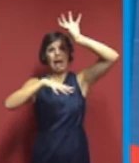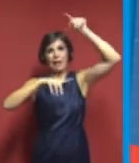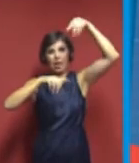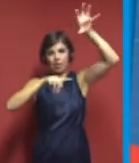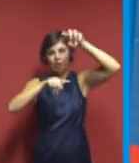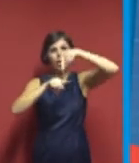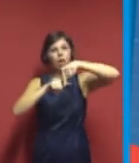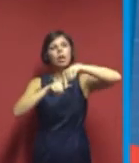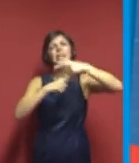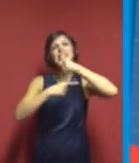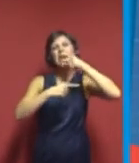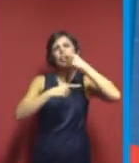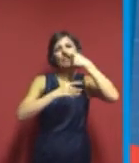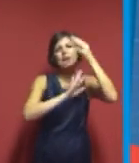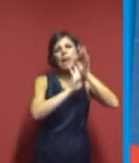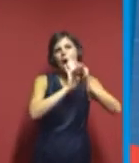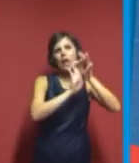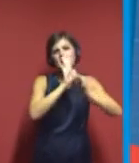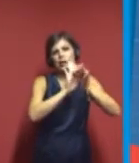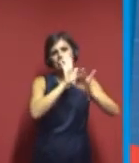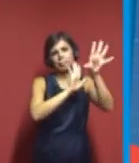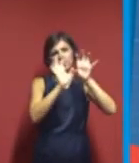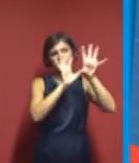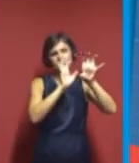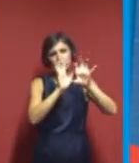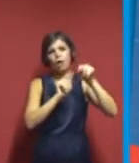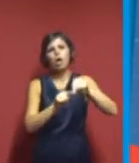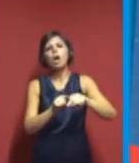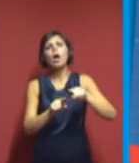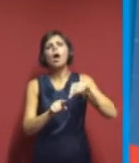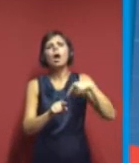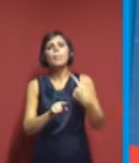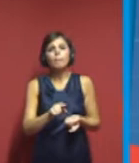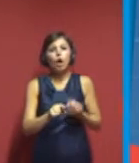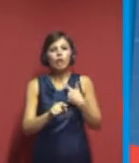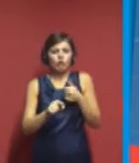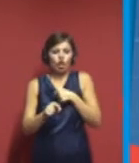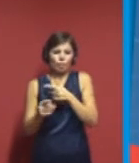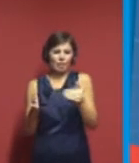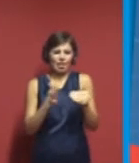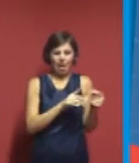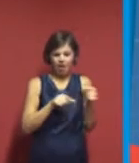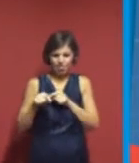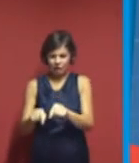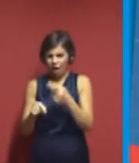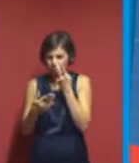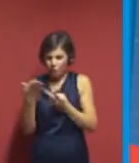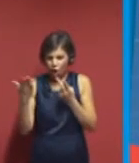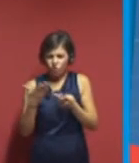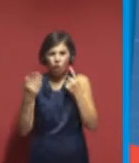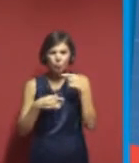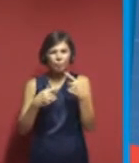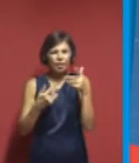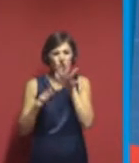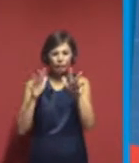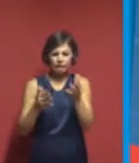just checking of how the system is working, how take decision in order to avoid different objects, in order to take to